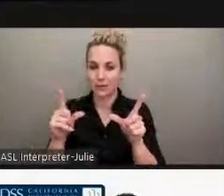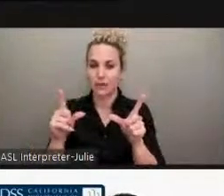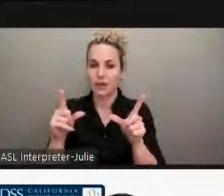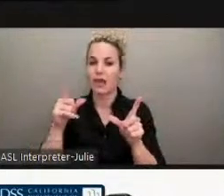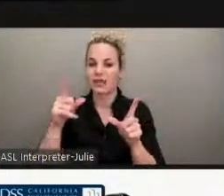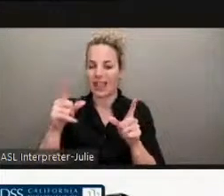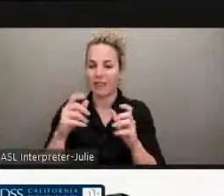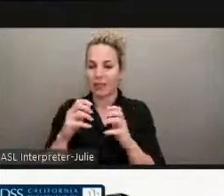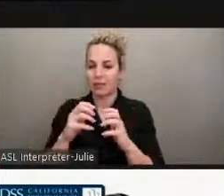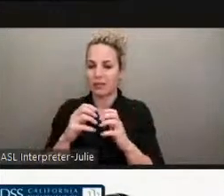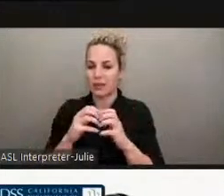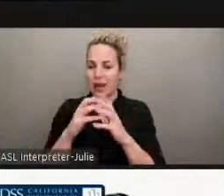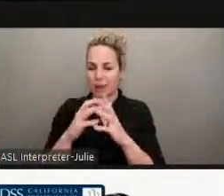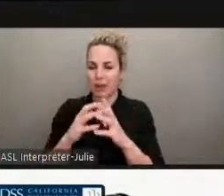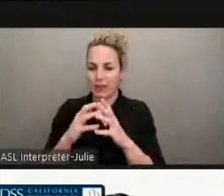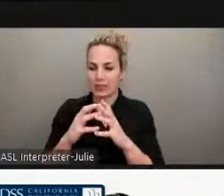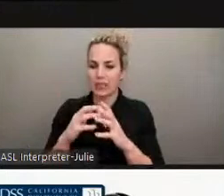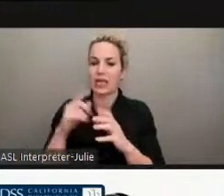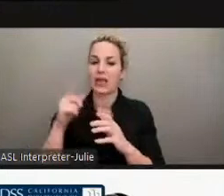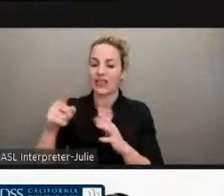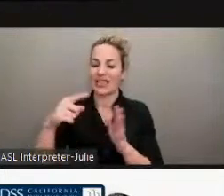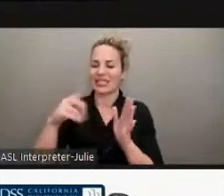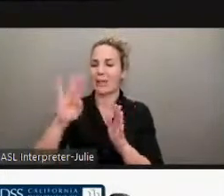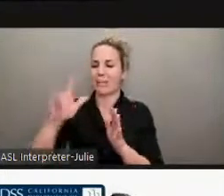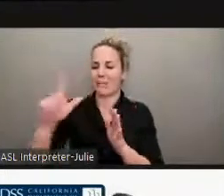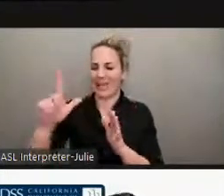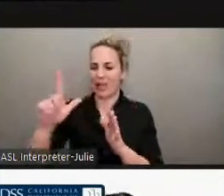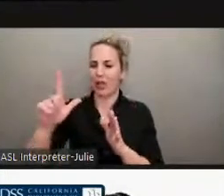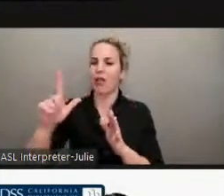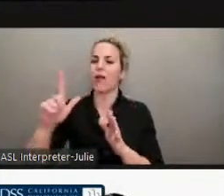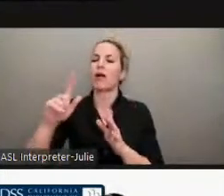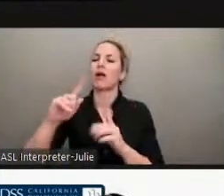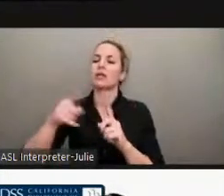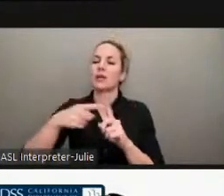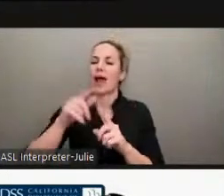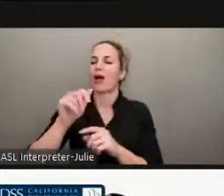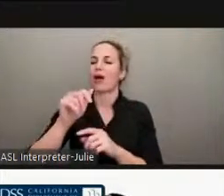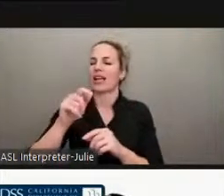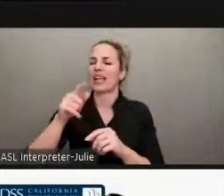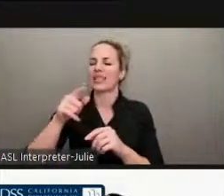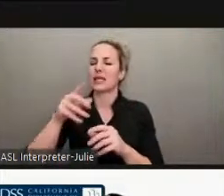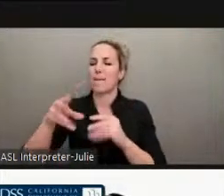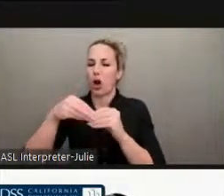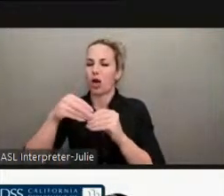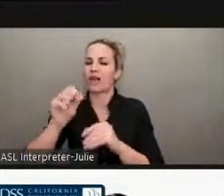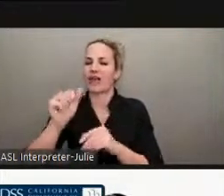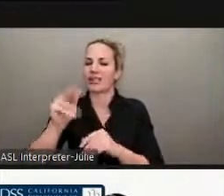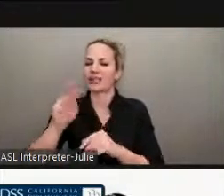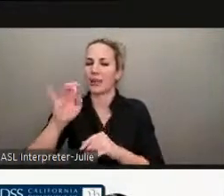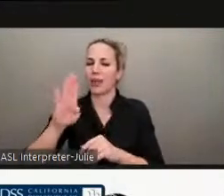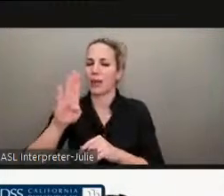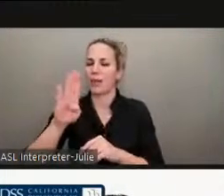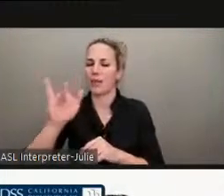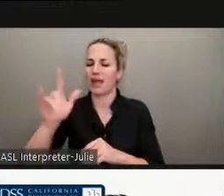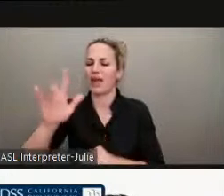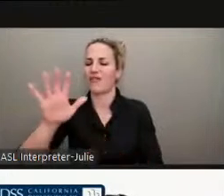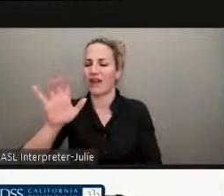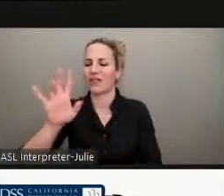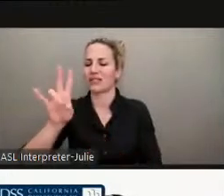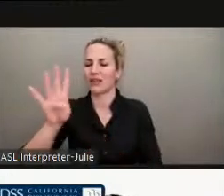been implemented. This bill is an extension of the Assembly Bill 605, Chapter 574, Statutes